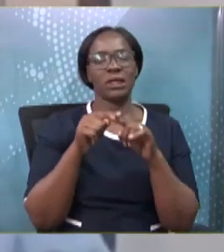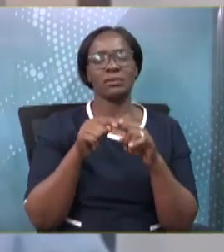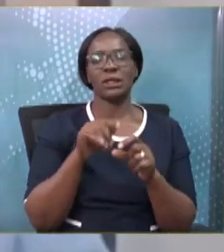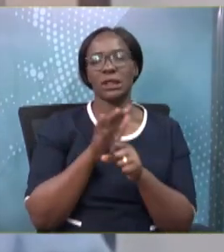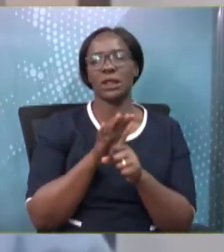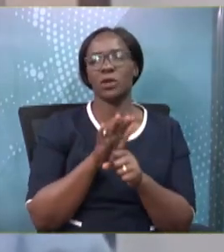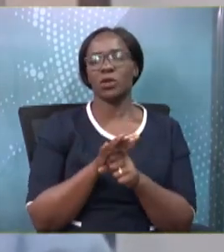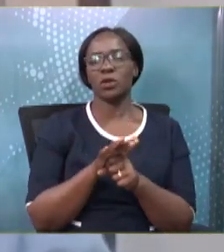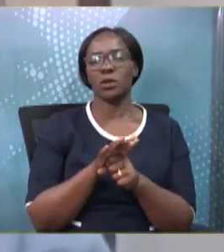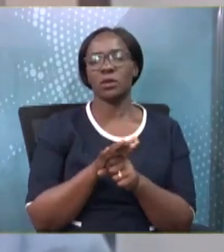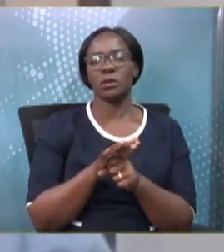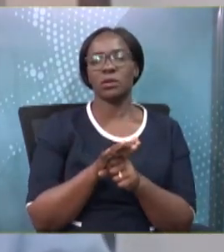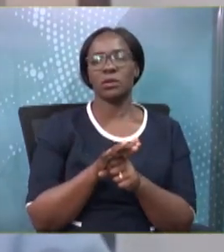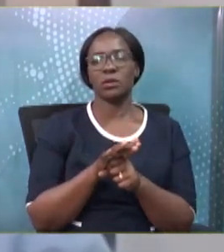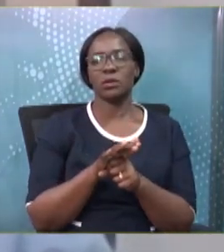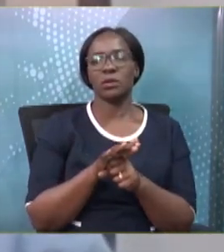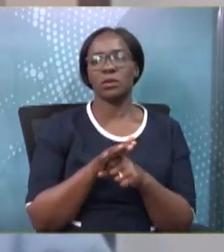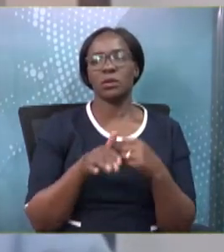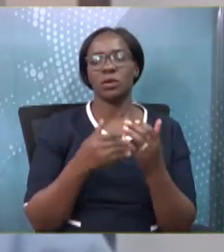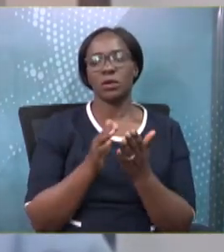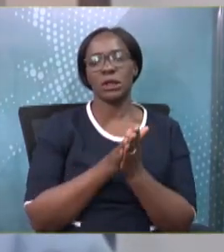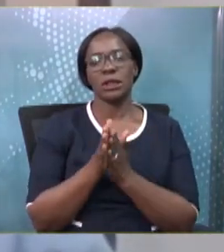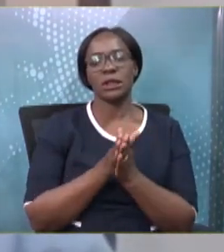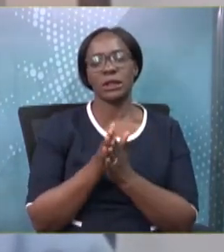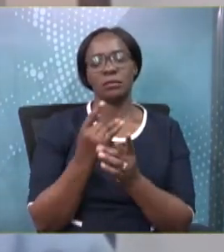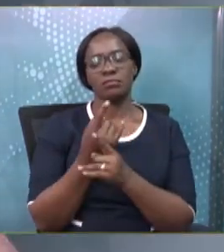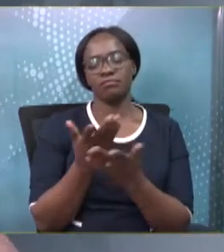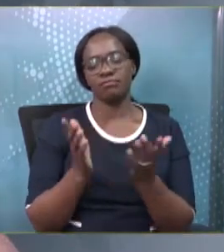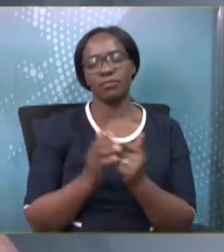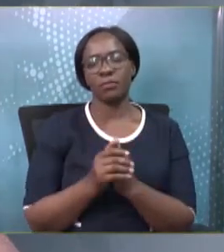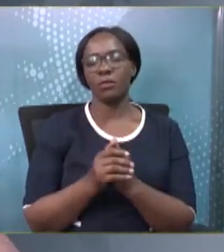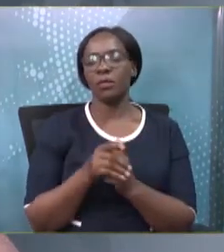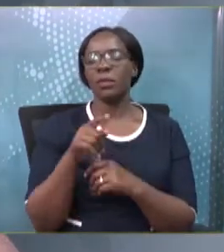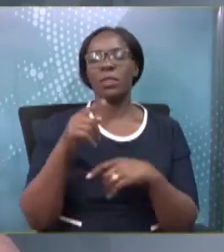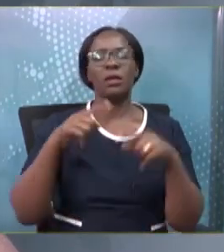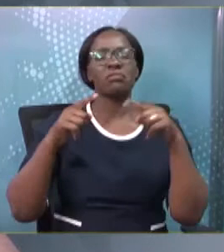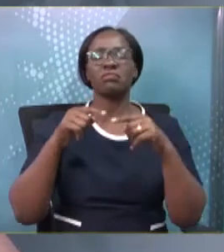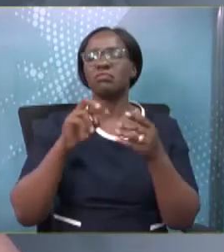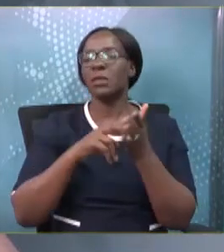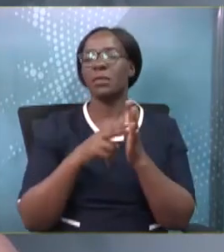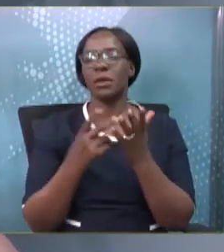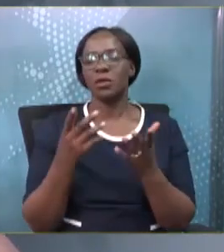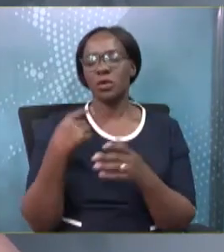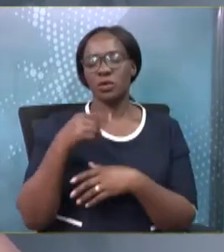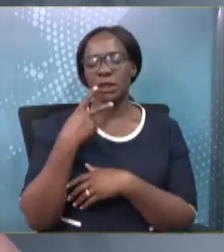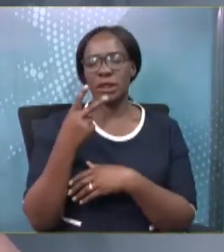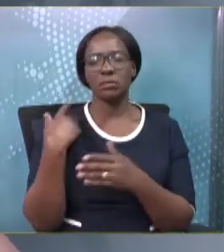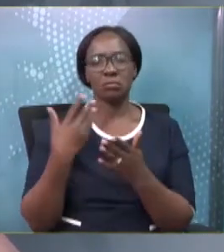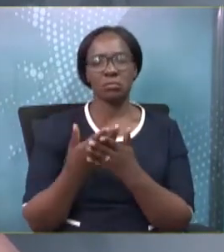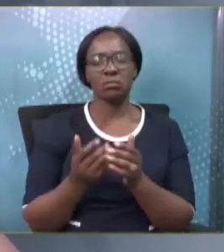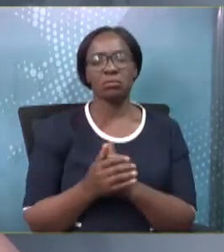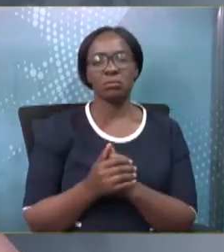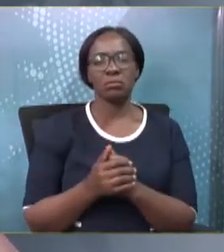the net and interest income. Mm-hmm. What kind of diversification have we seen this far?